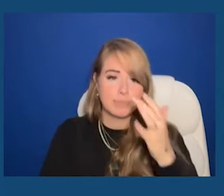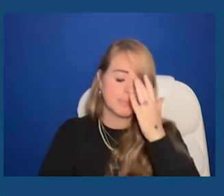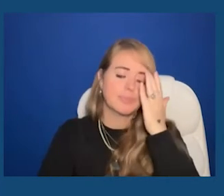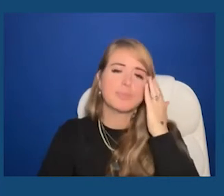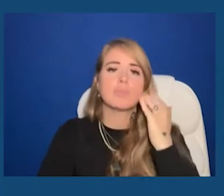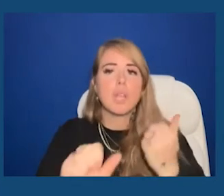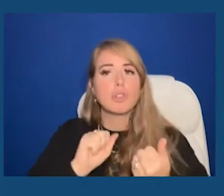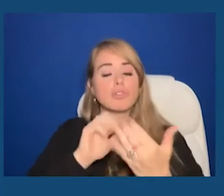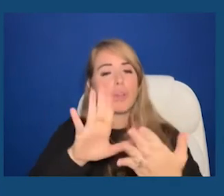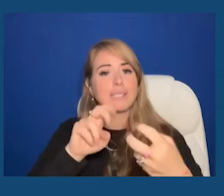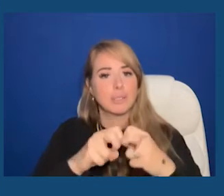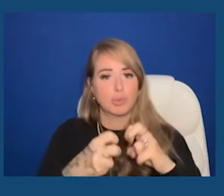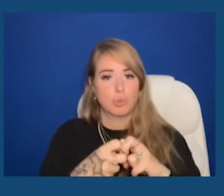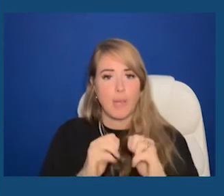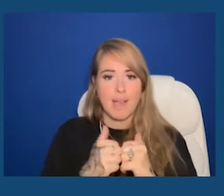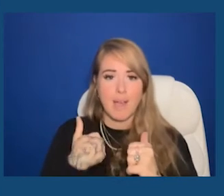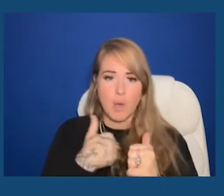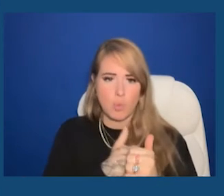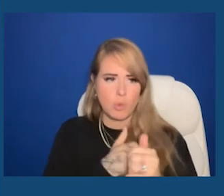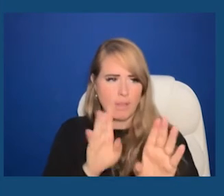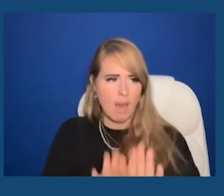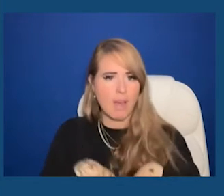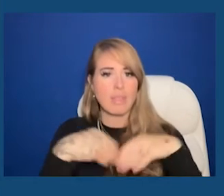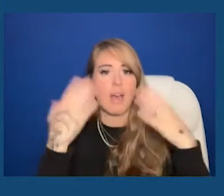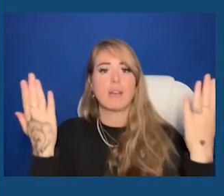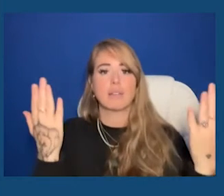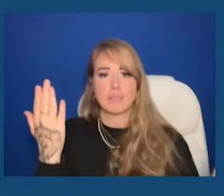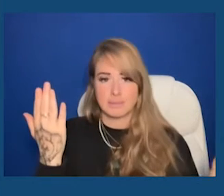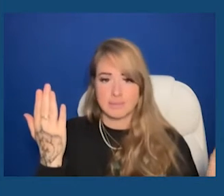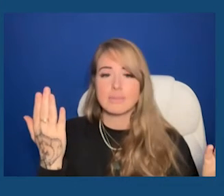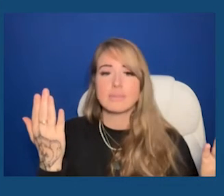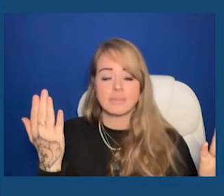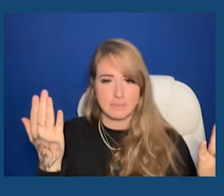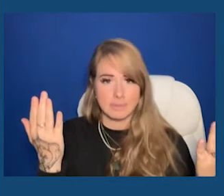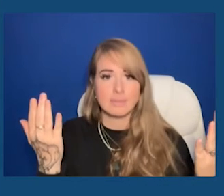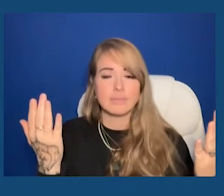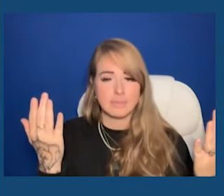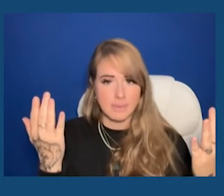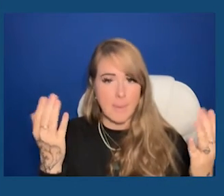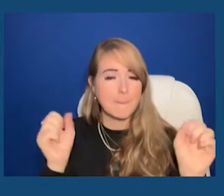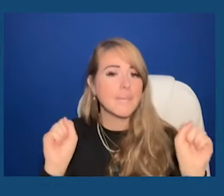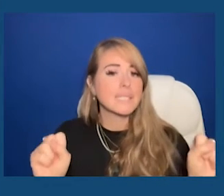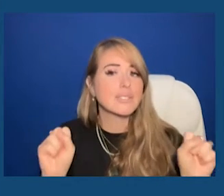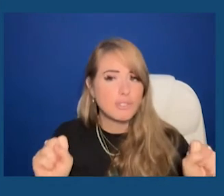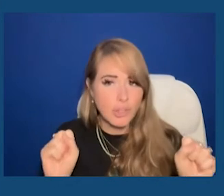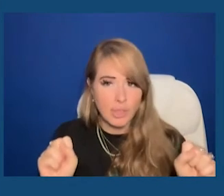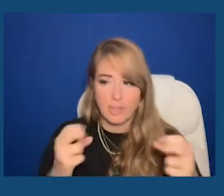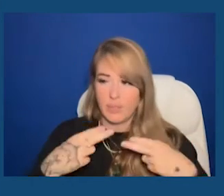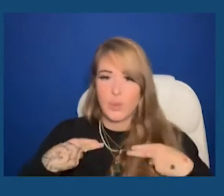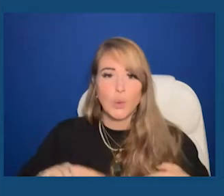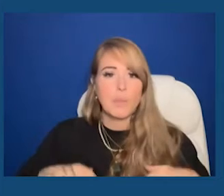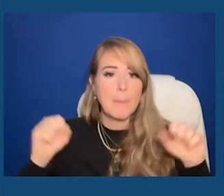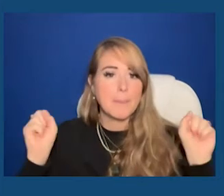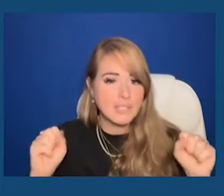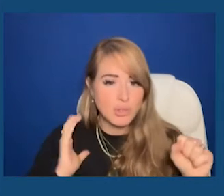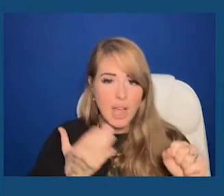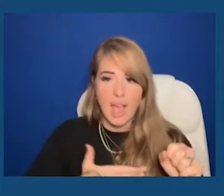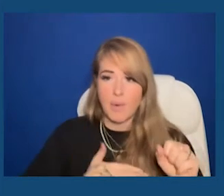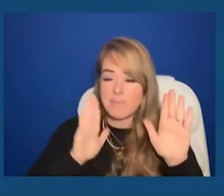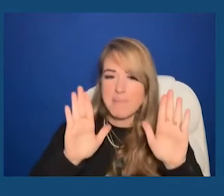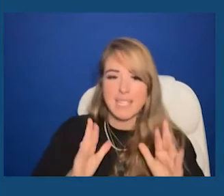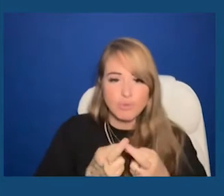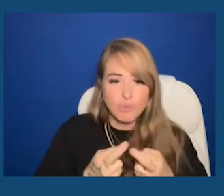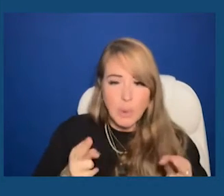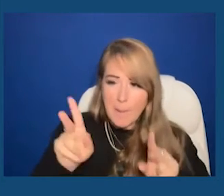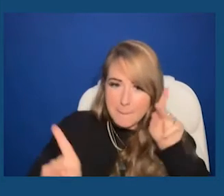issue of how we unlock the potential, the human potential, our greatest resource, the people of New York